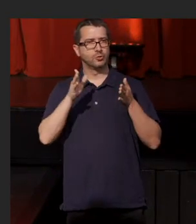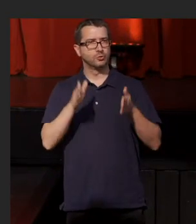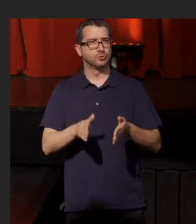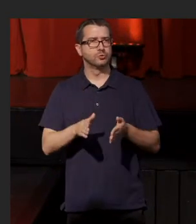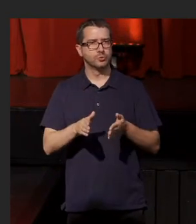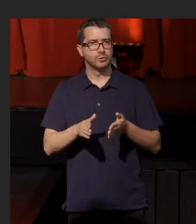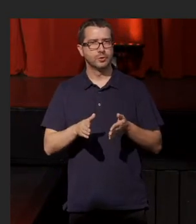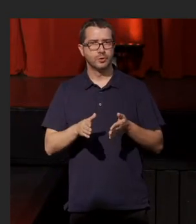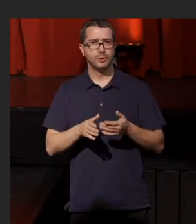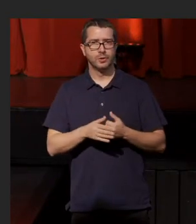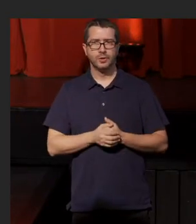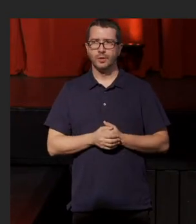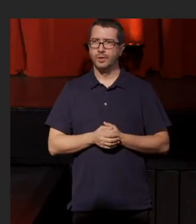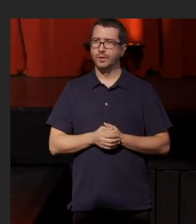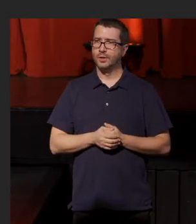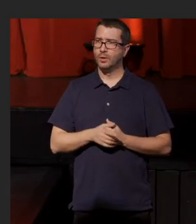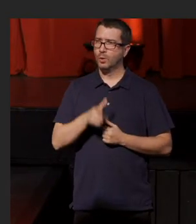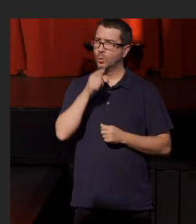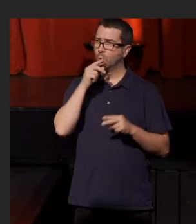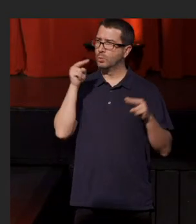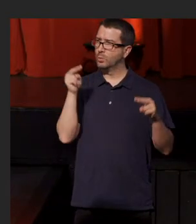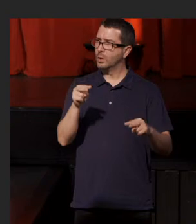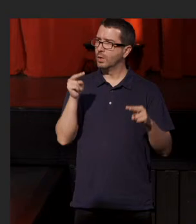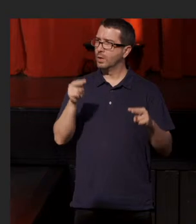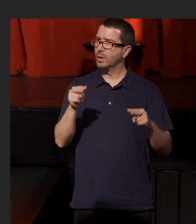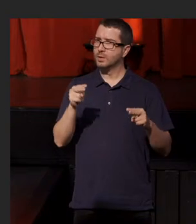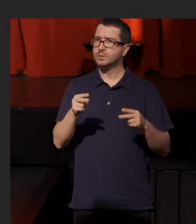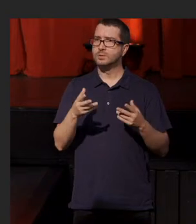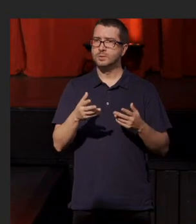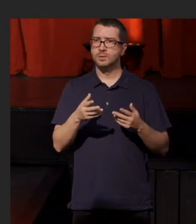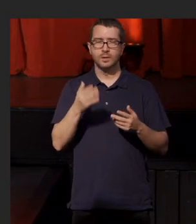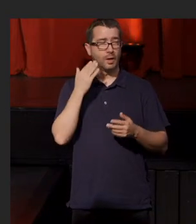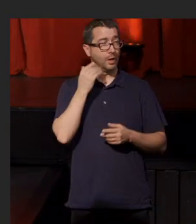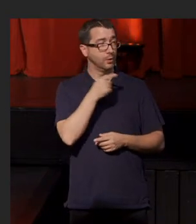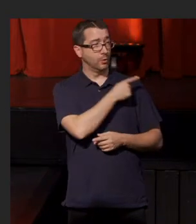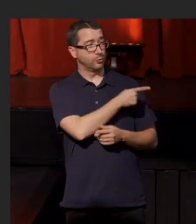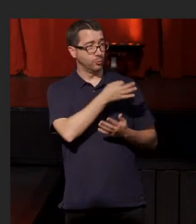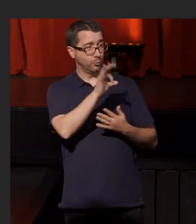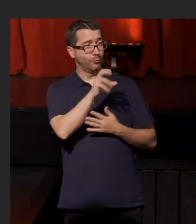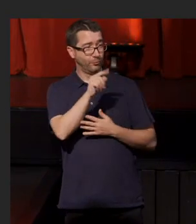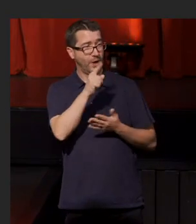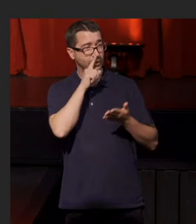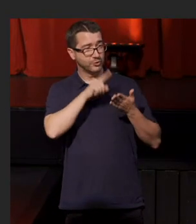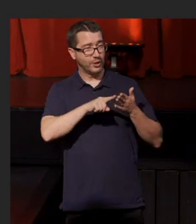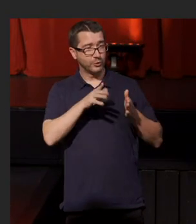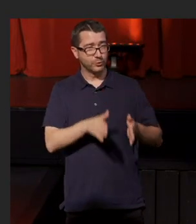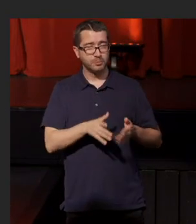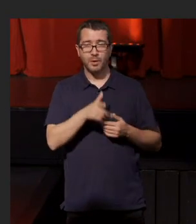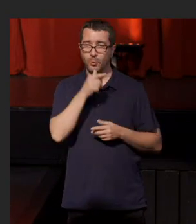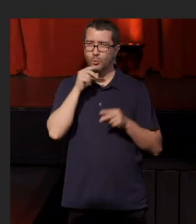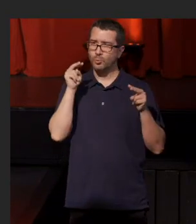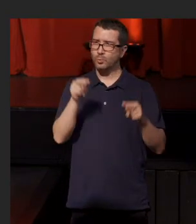of misleading content? Who watches the watchers? Now, I know you are one of the fact checkers. Not shadowy at